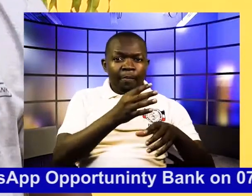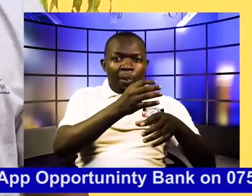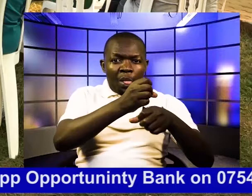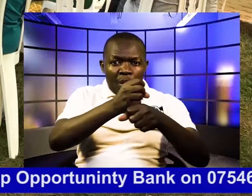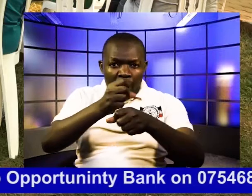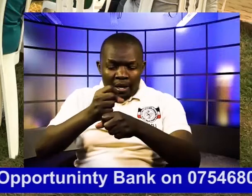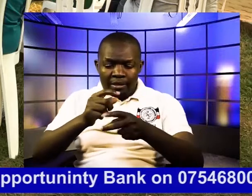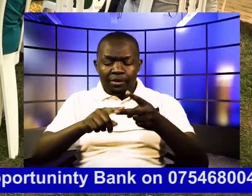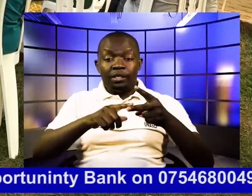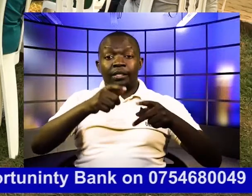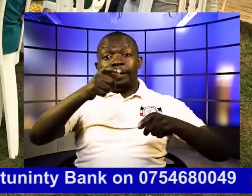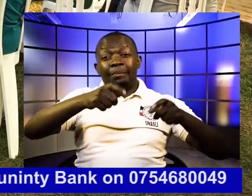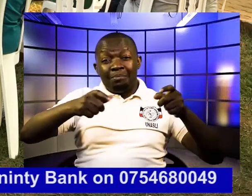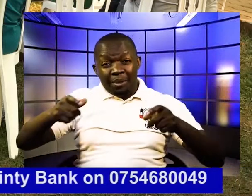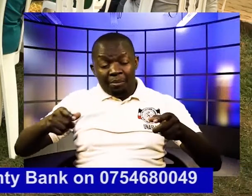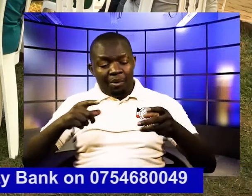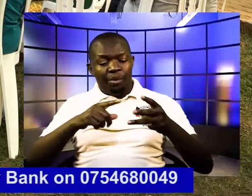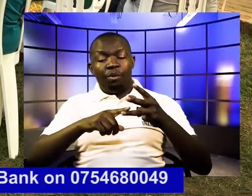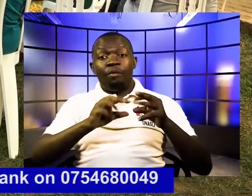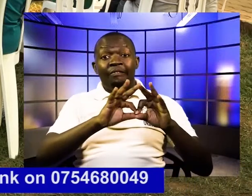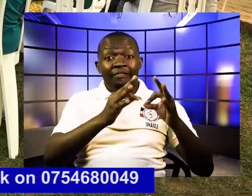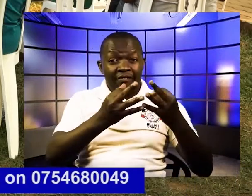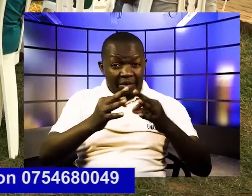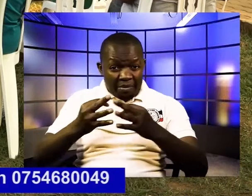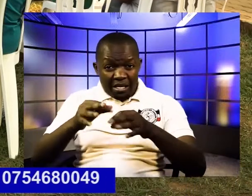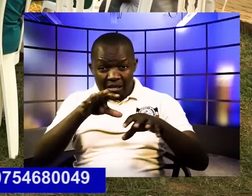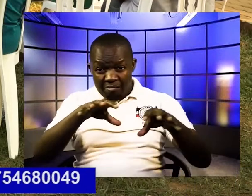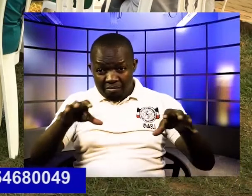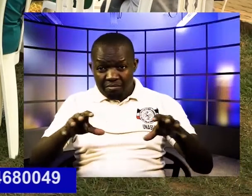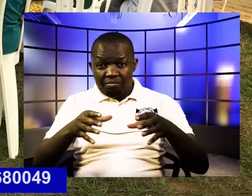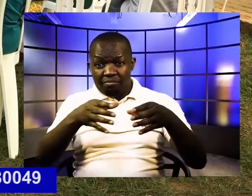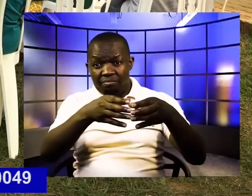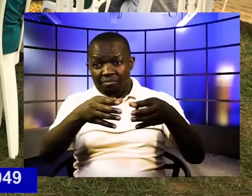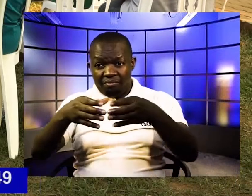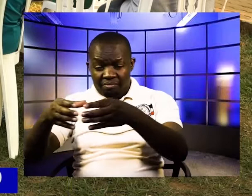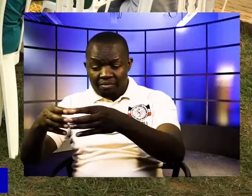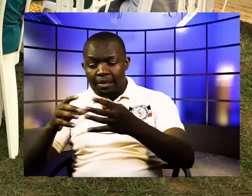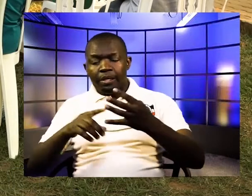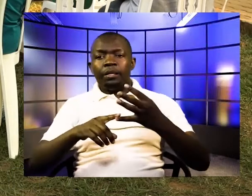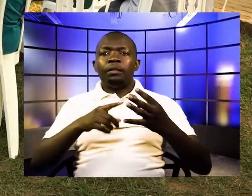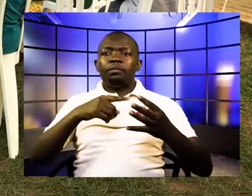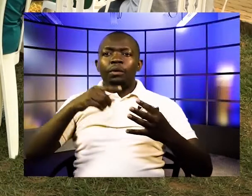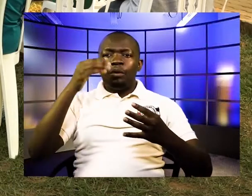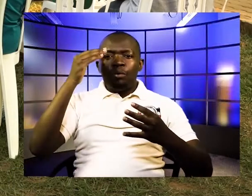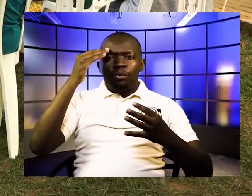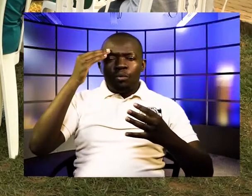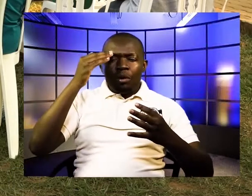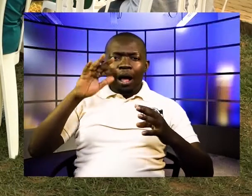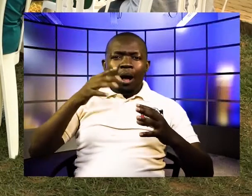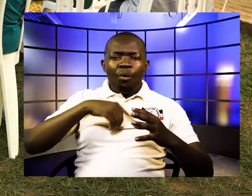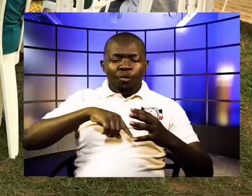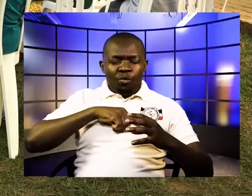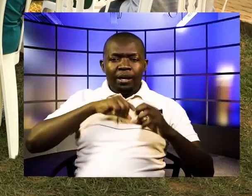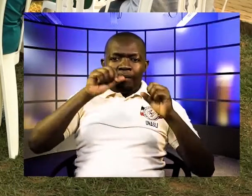organizations, people, when families put what we call duty of